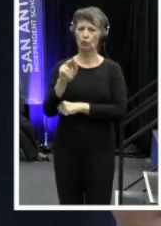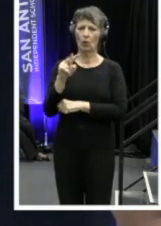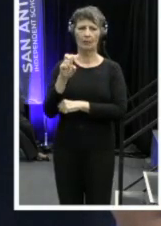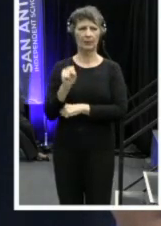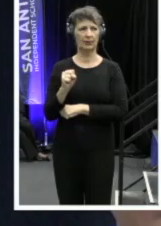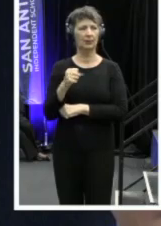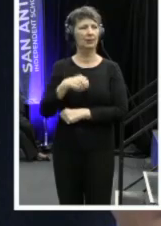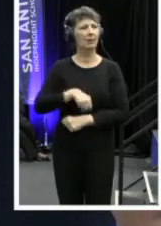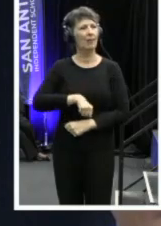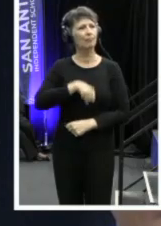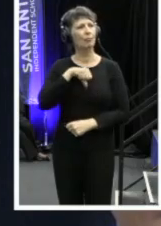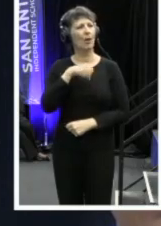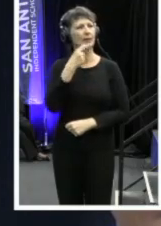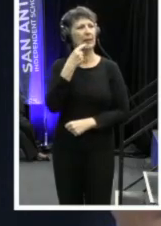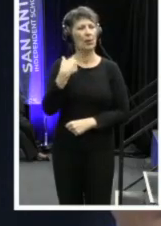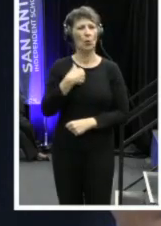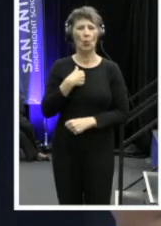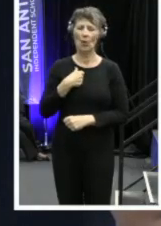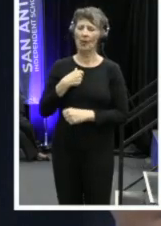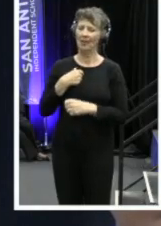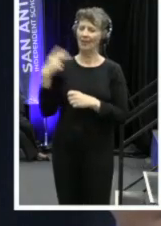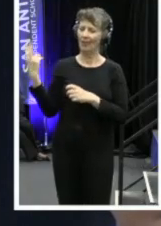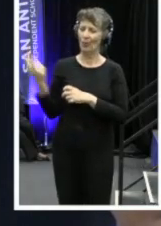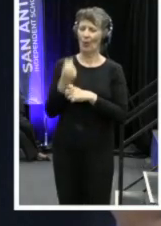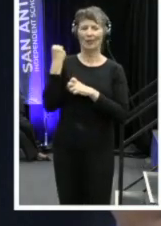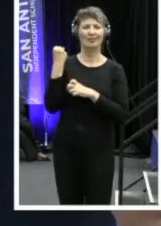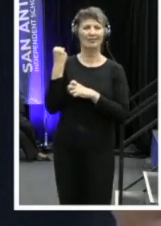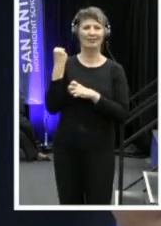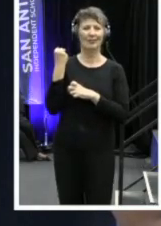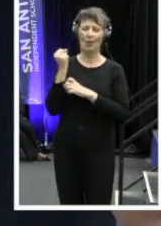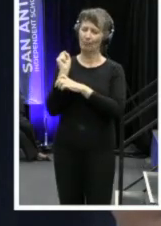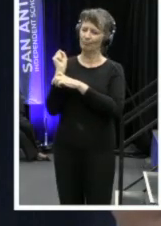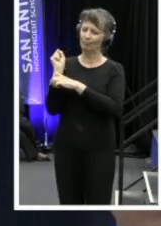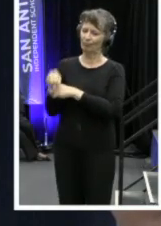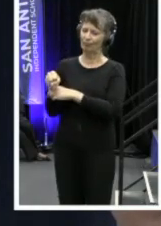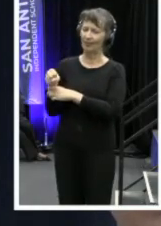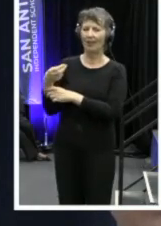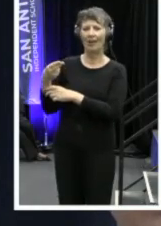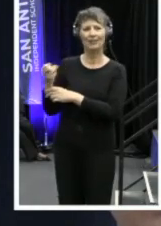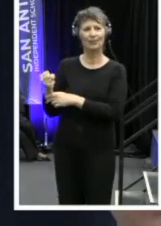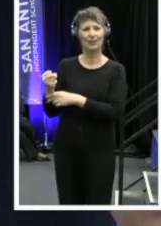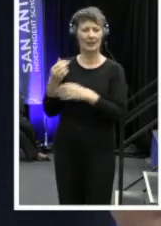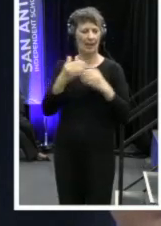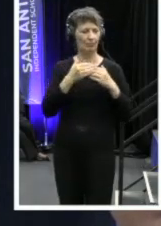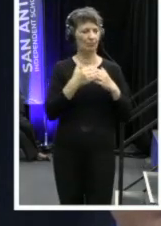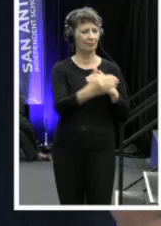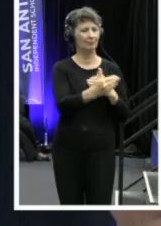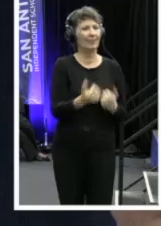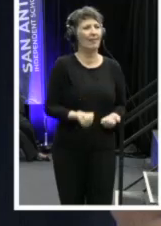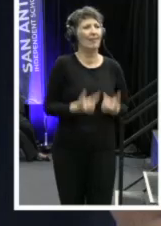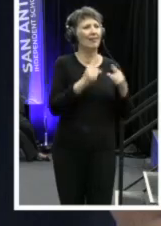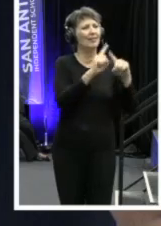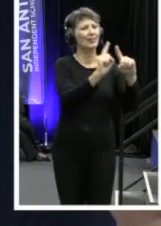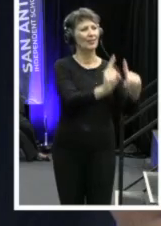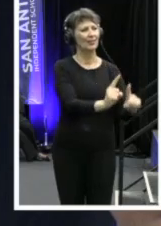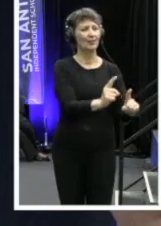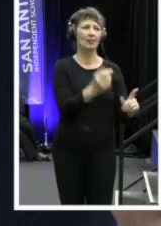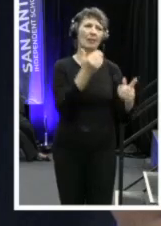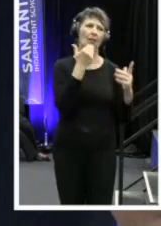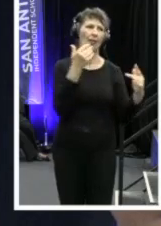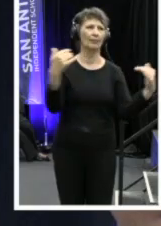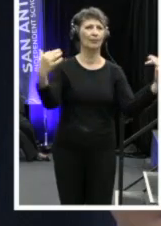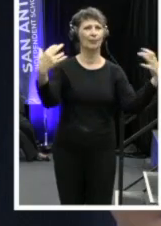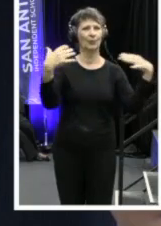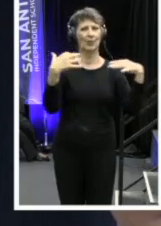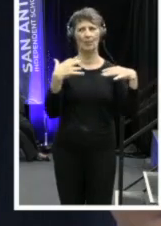I am proud to say that we conquered high school and are moving on into a new era of our lives. Thank you all for coming out